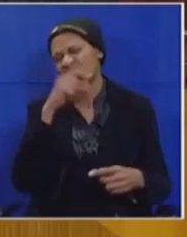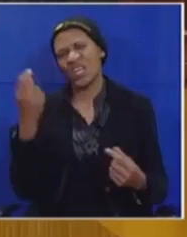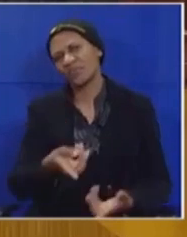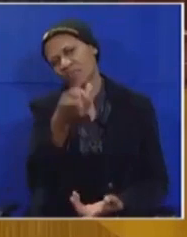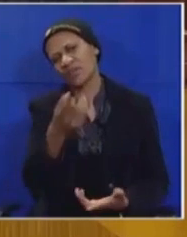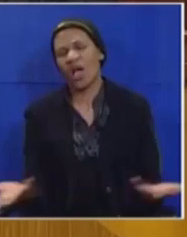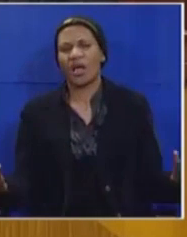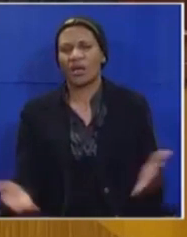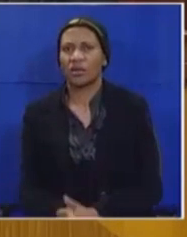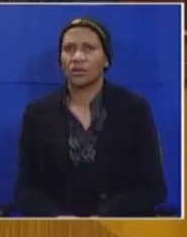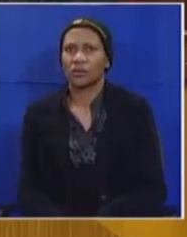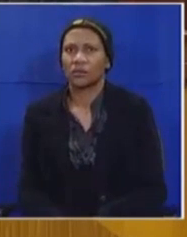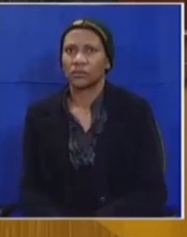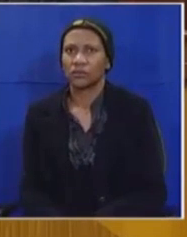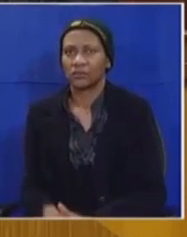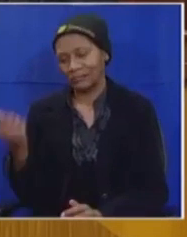speak.